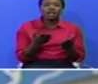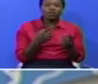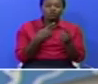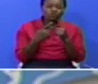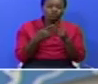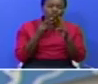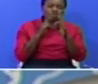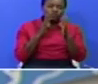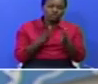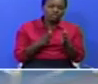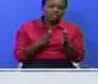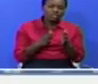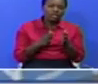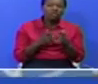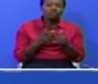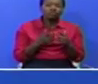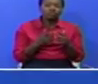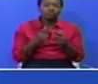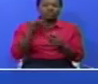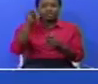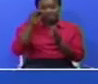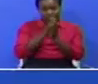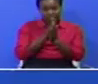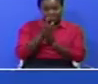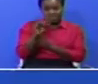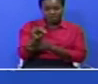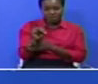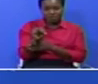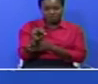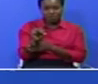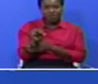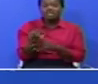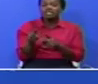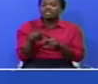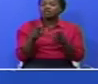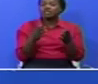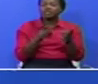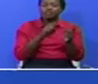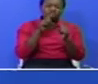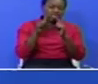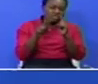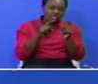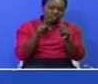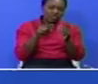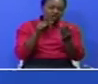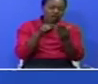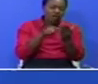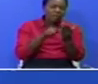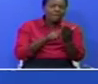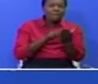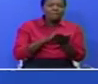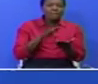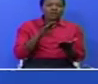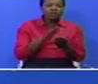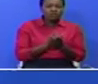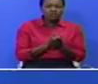reporter, Timothy Otieno, from our city center studios, who attended this particular grilling session for more details. Good afternoon, Timothy. All